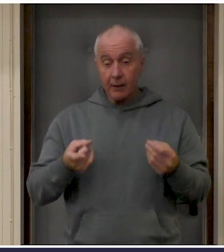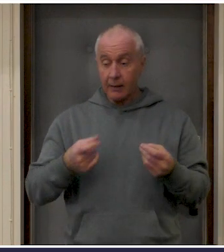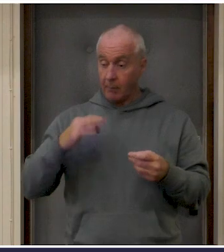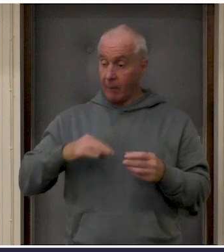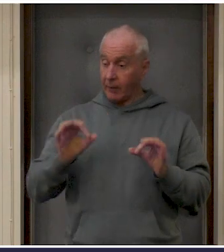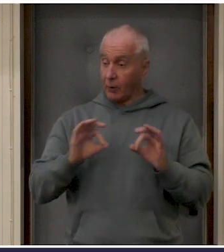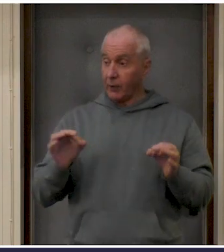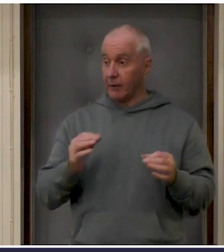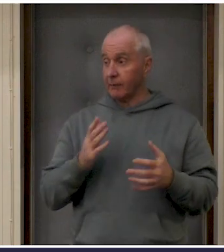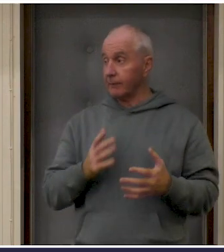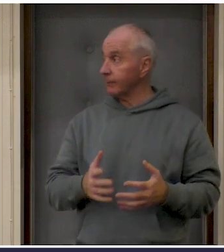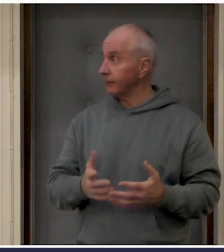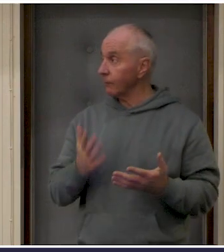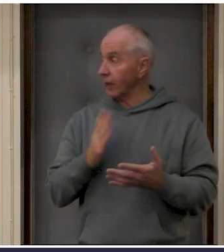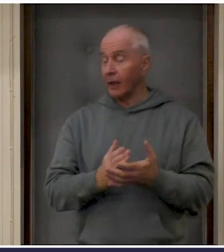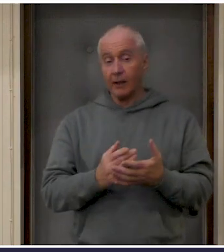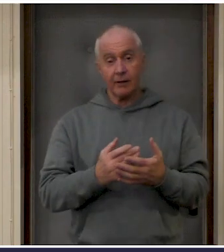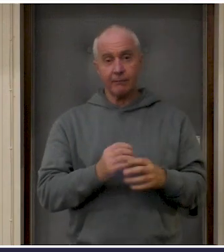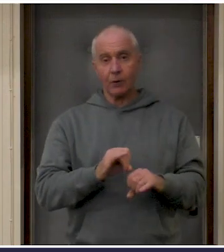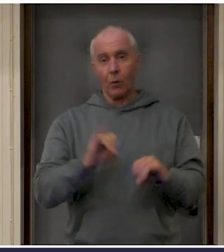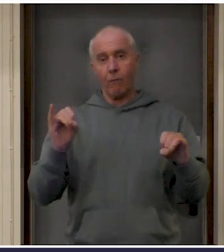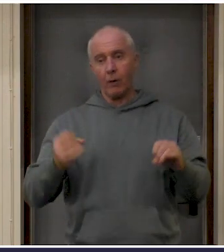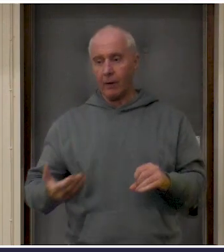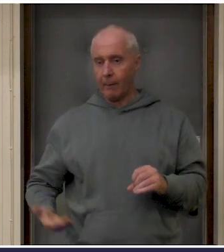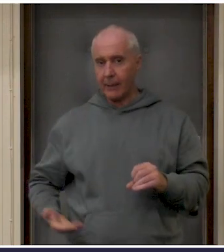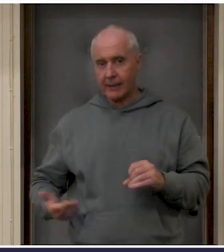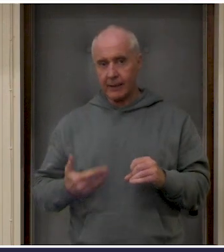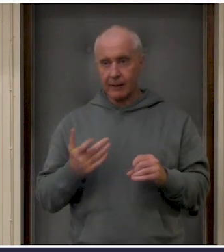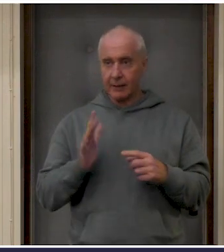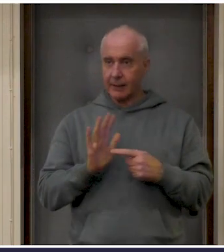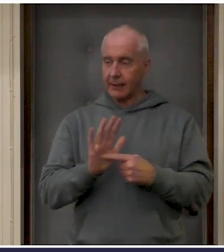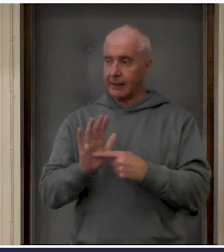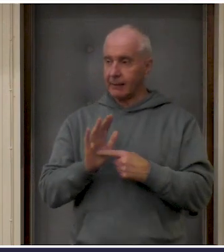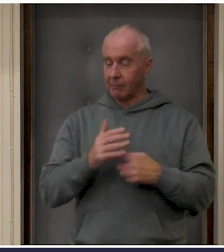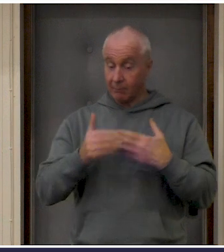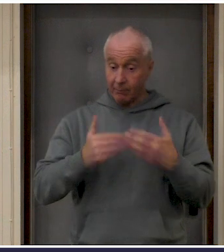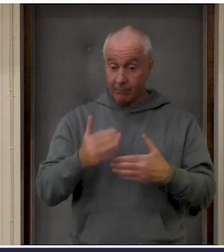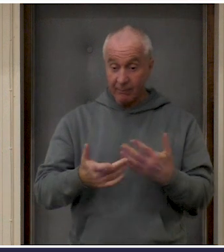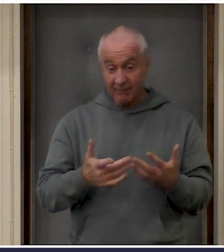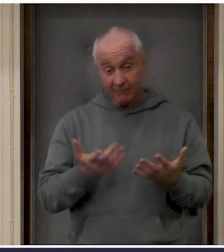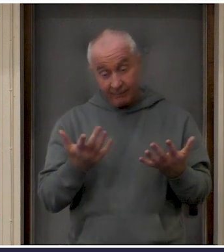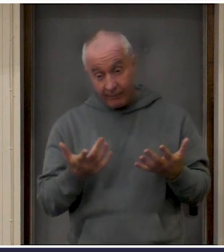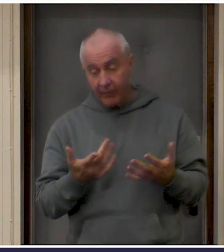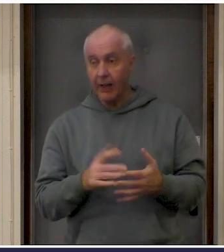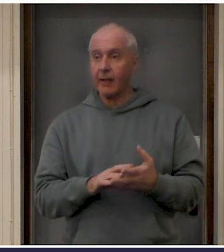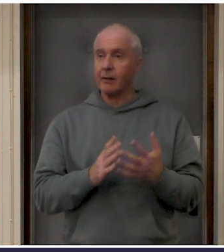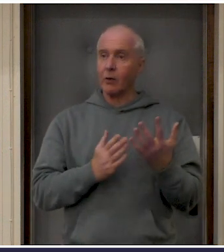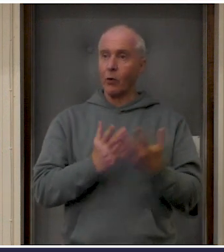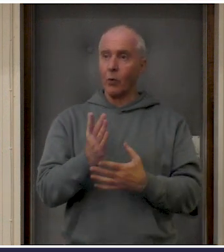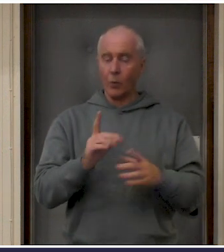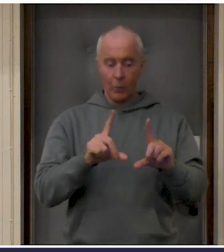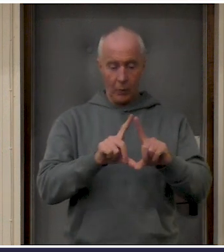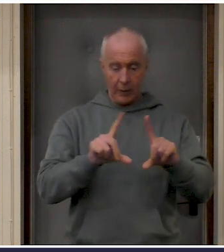It's a terrible business model. It's a terrible business model. Why would anyone do it? Then the licensing